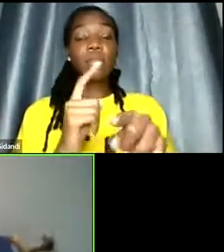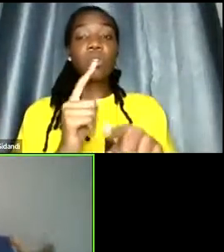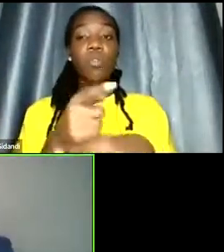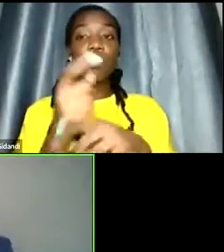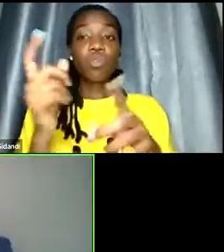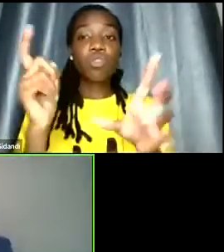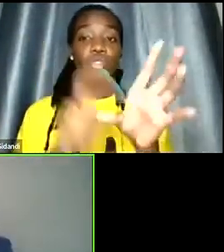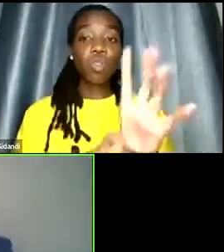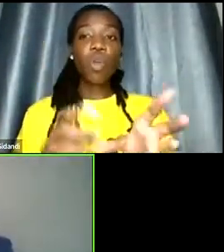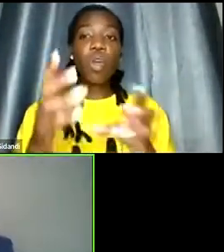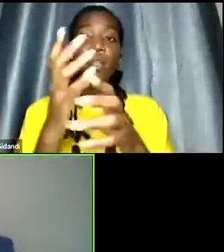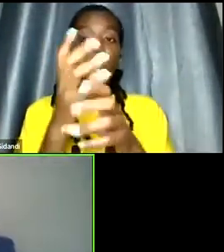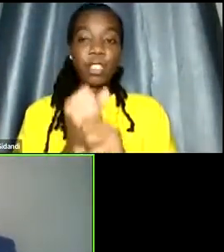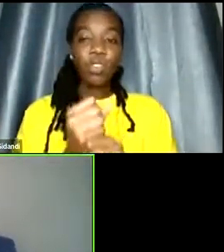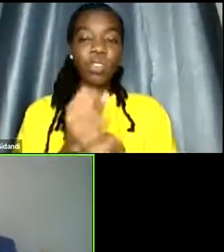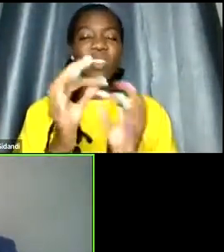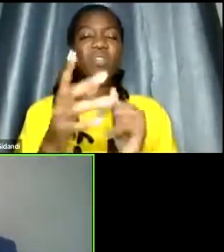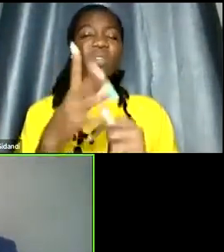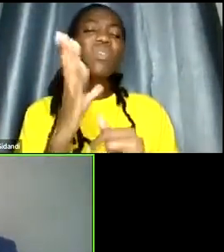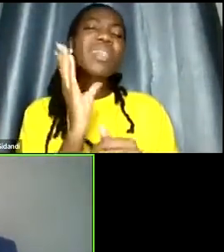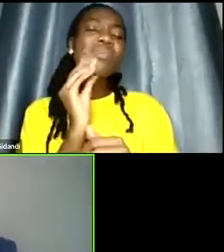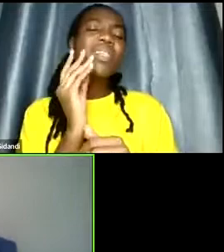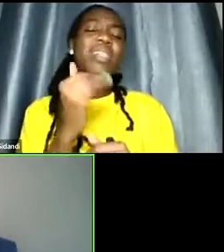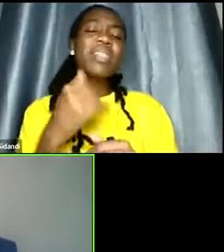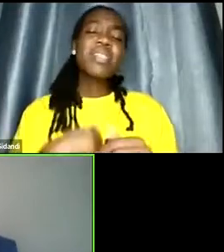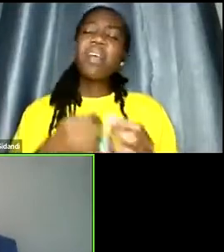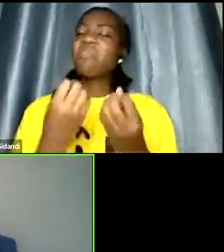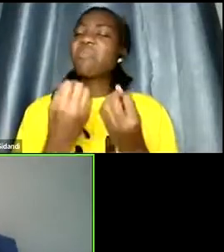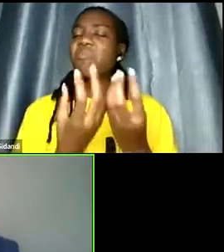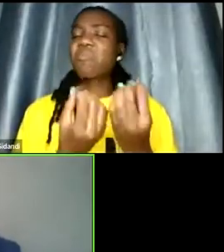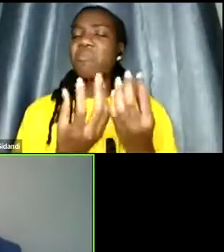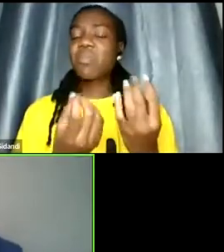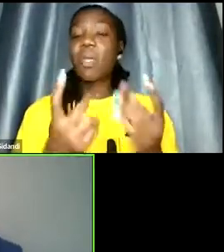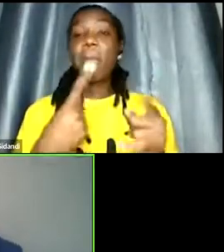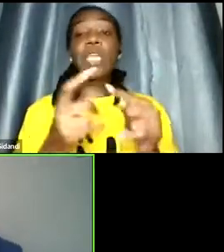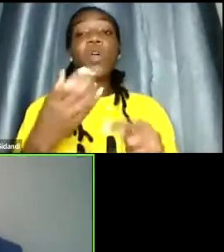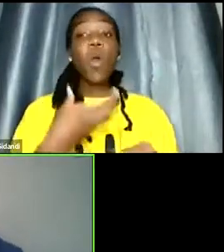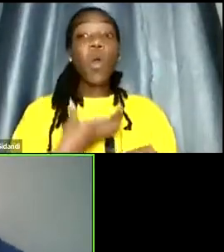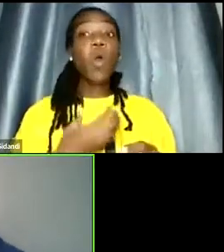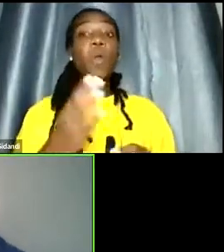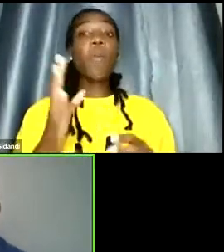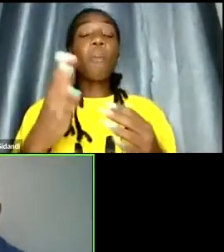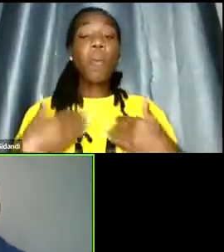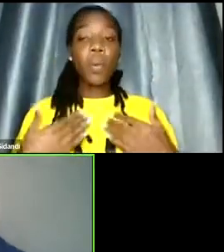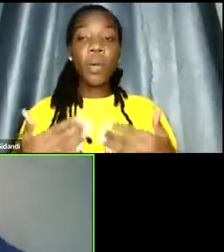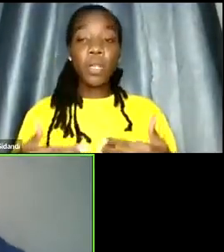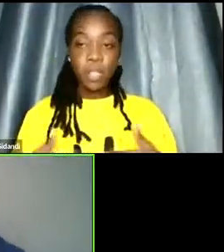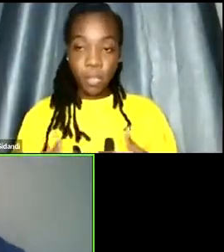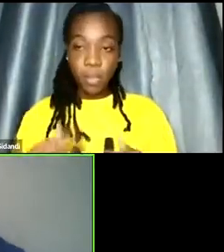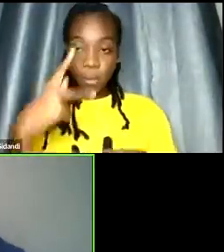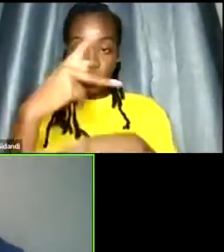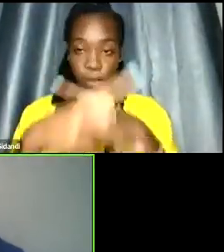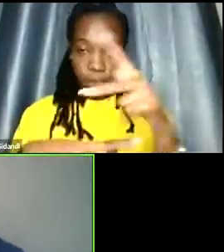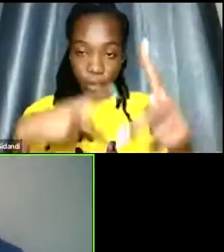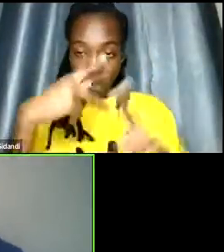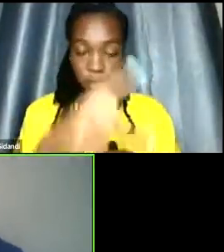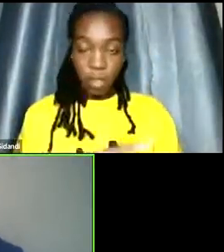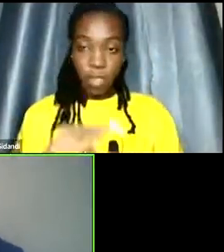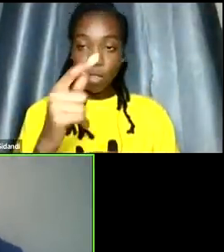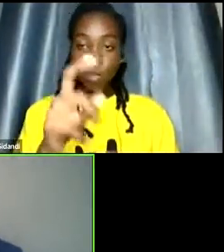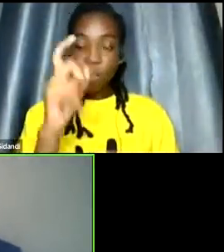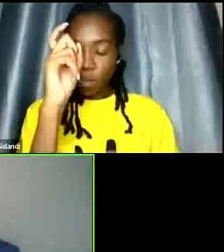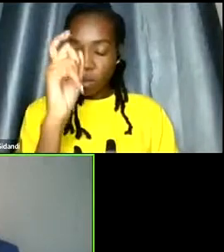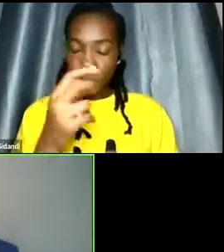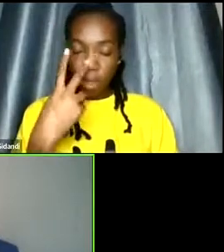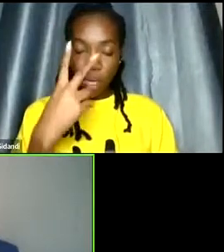of experience you have, the onboarding process has got to be seamless for you to onboard without necessarily having any